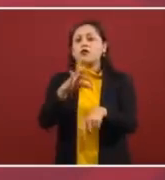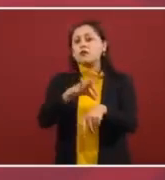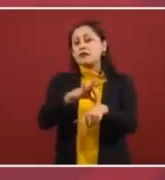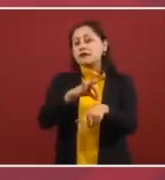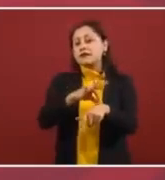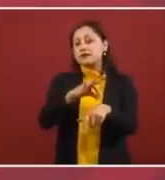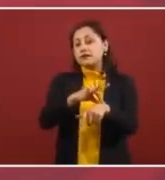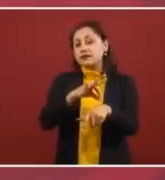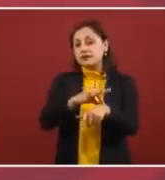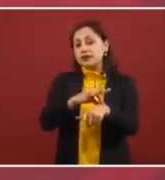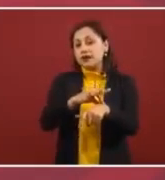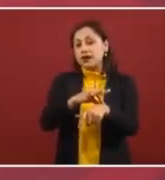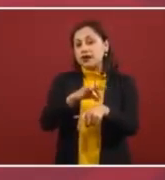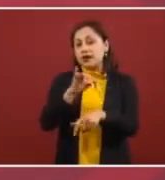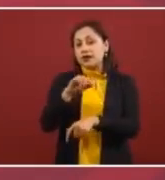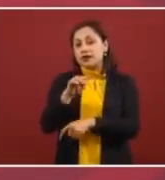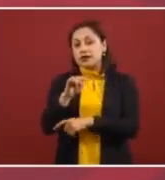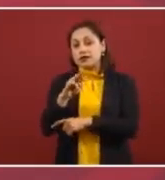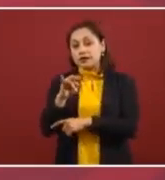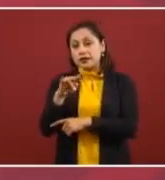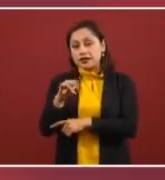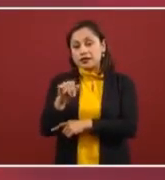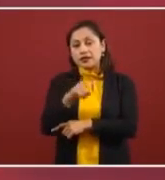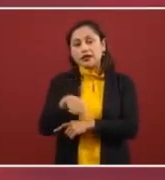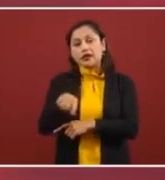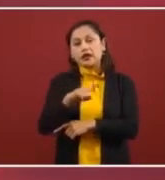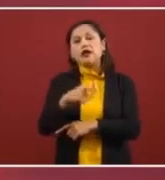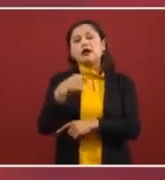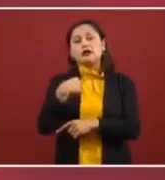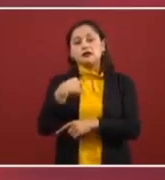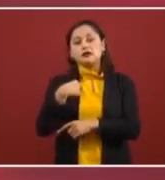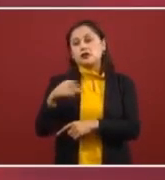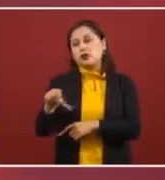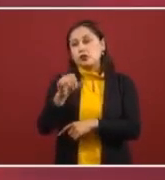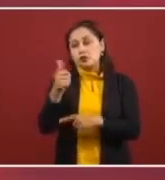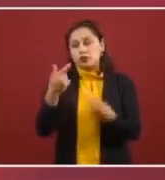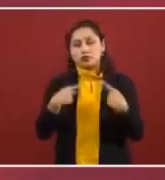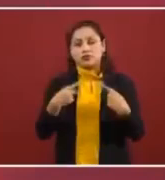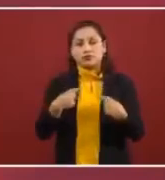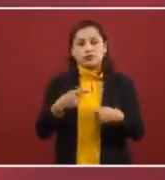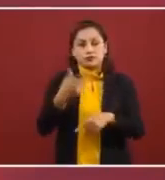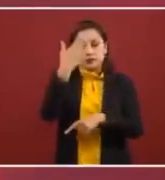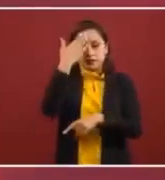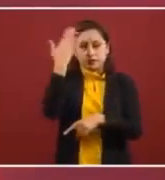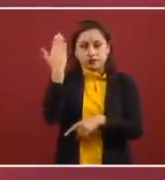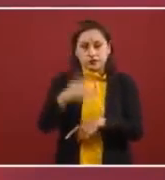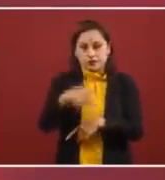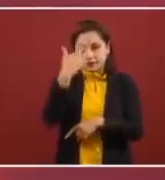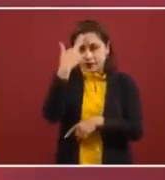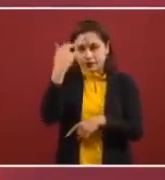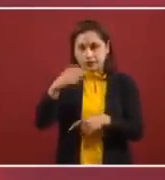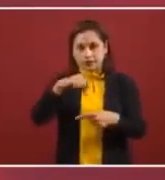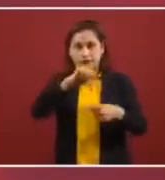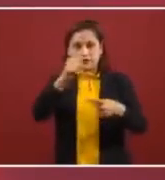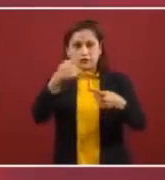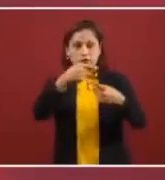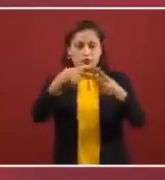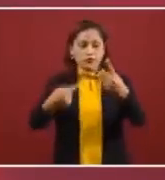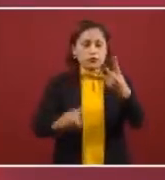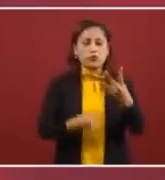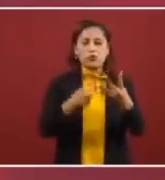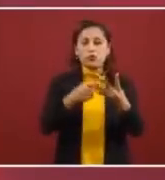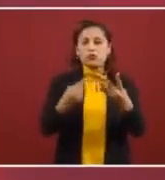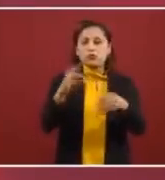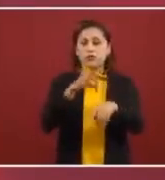you know, because of the model that they had, they were trying to privatize health care, that